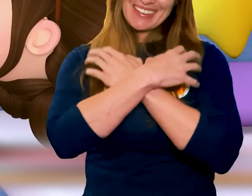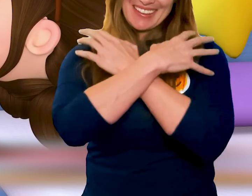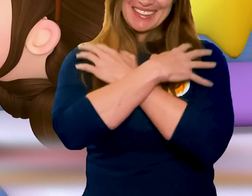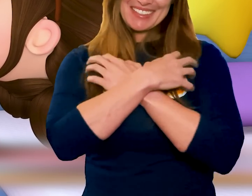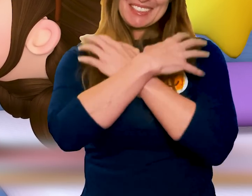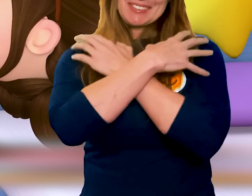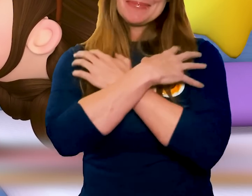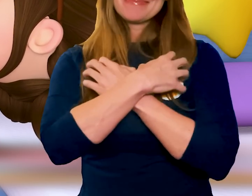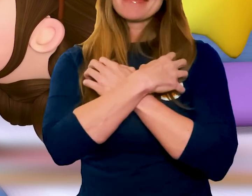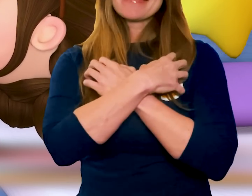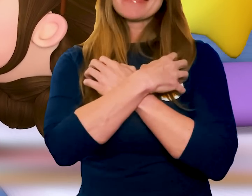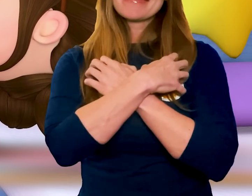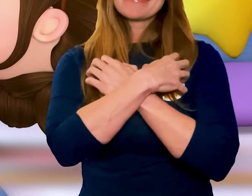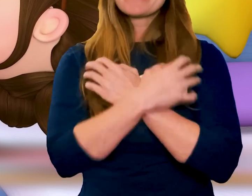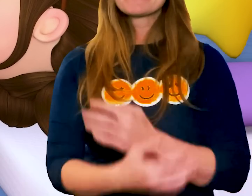my teddy